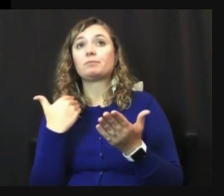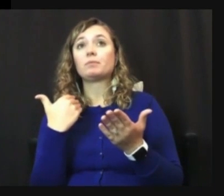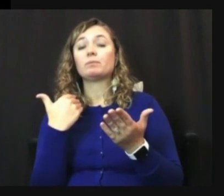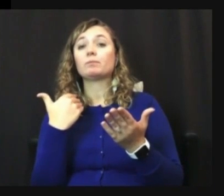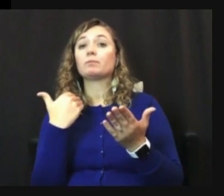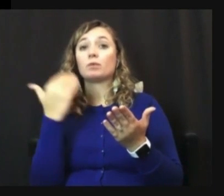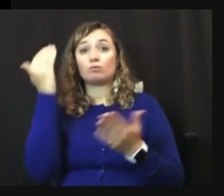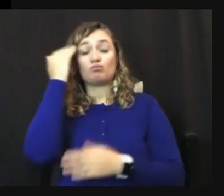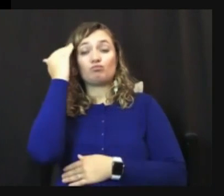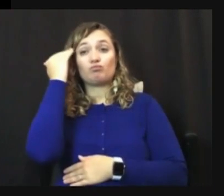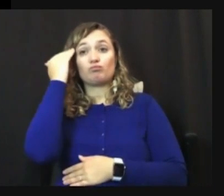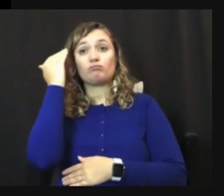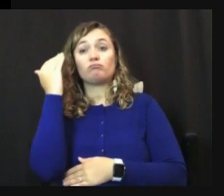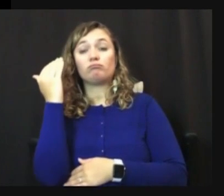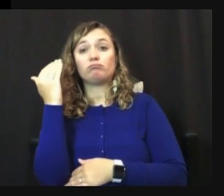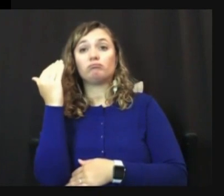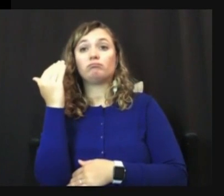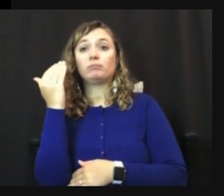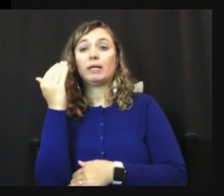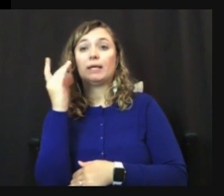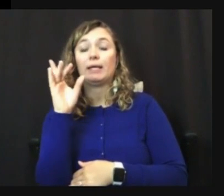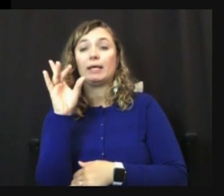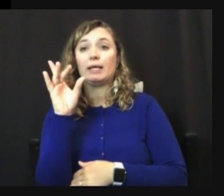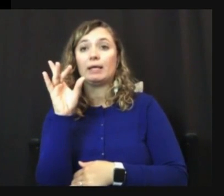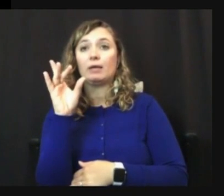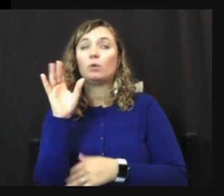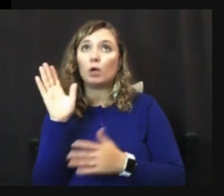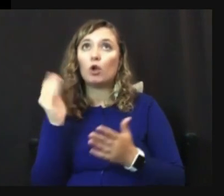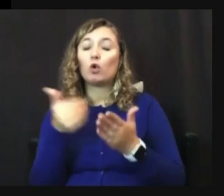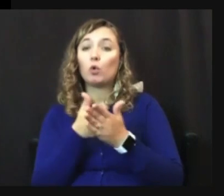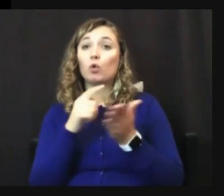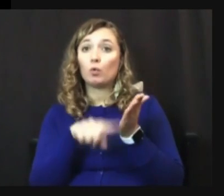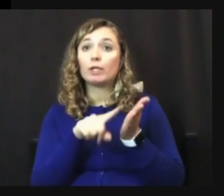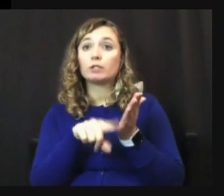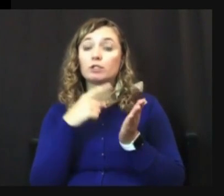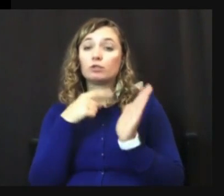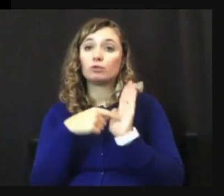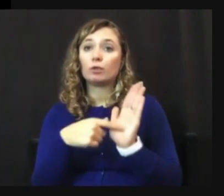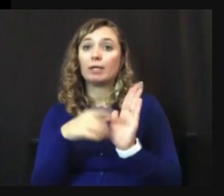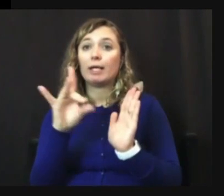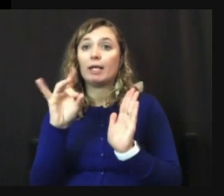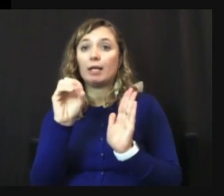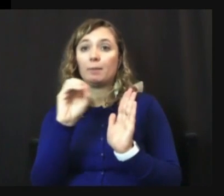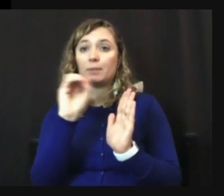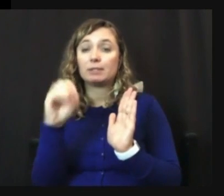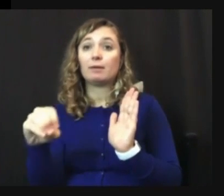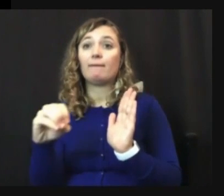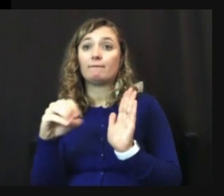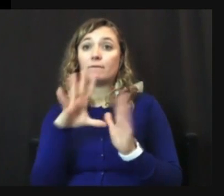that 80%, or the newest research shows that 80% of autistic children